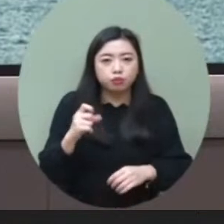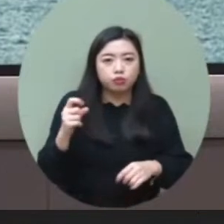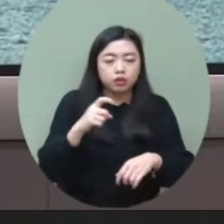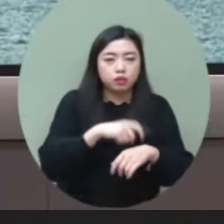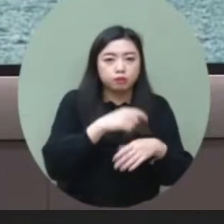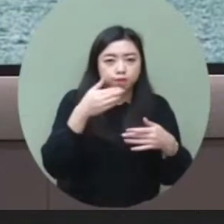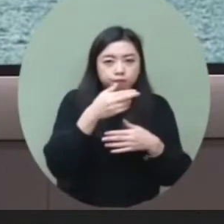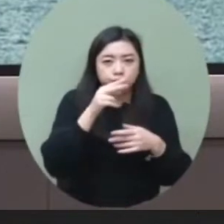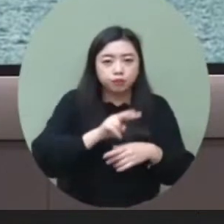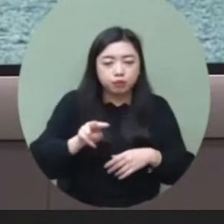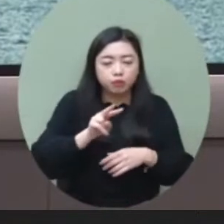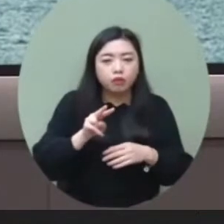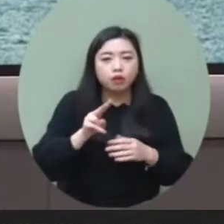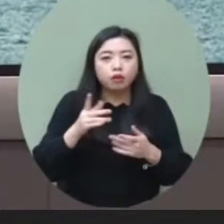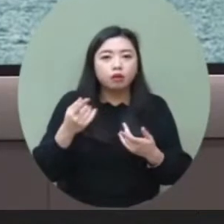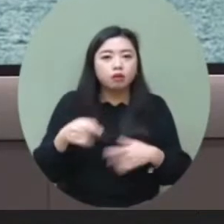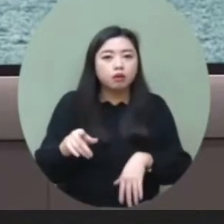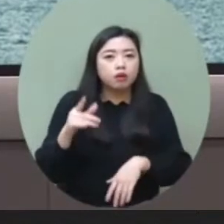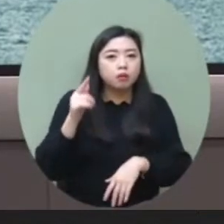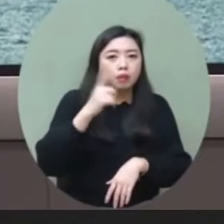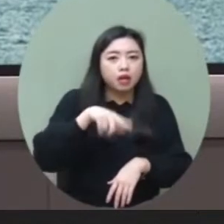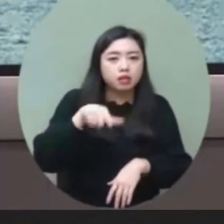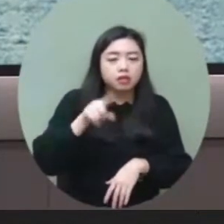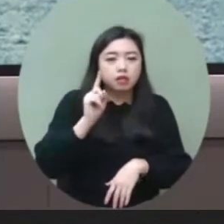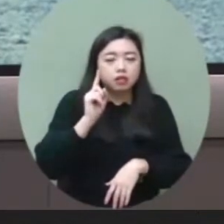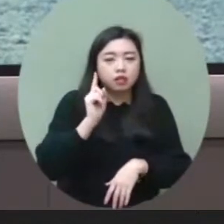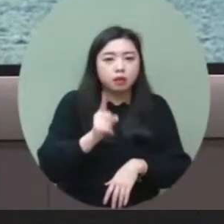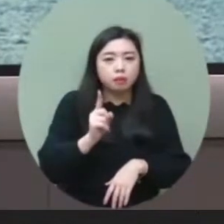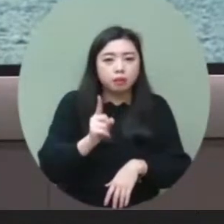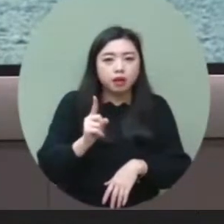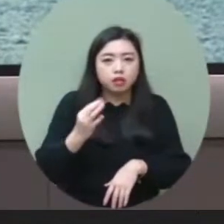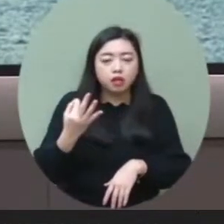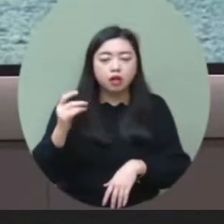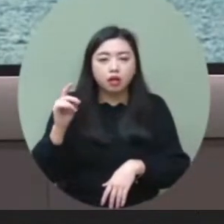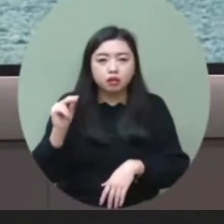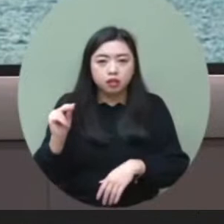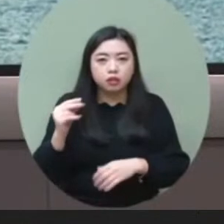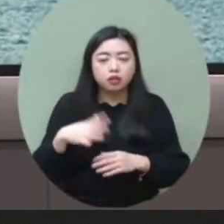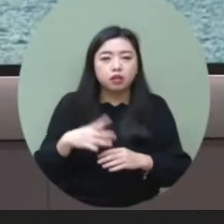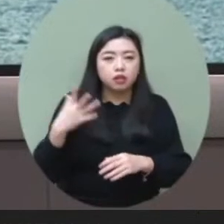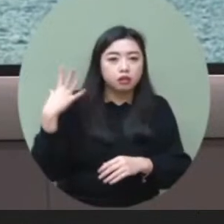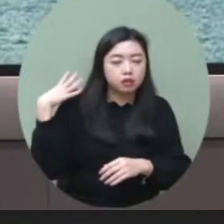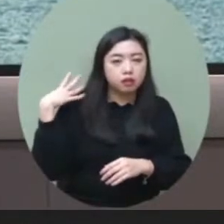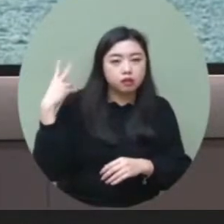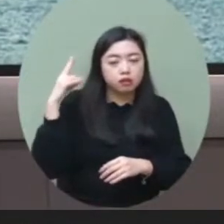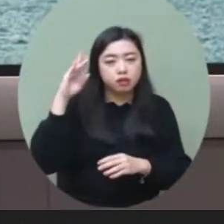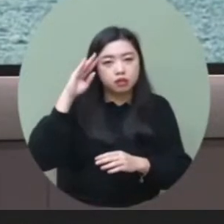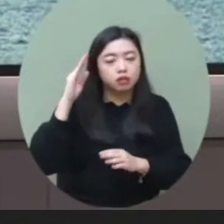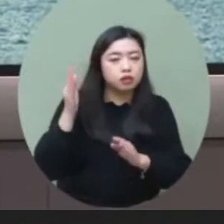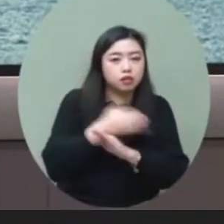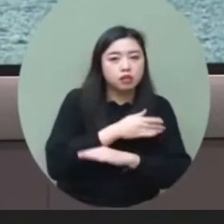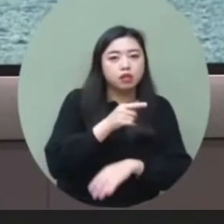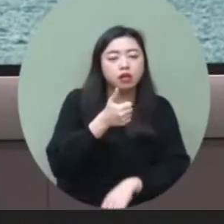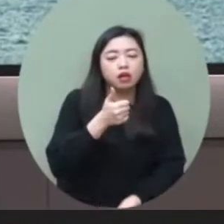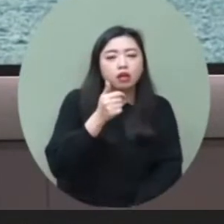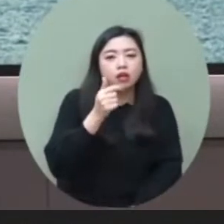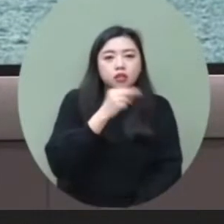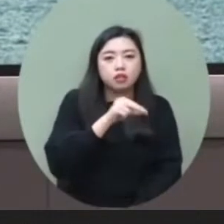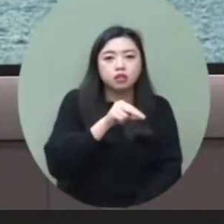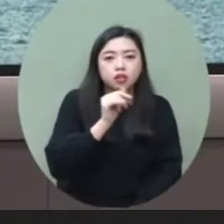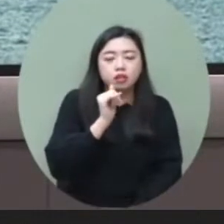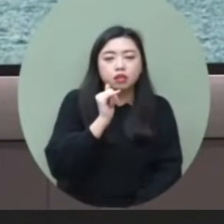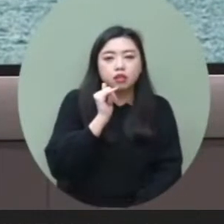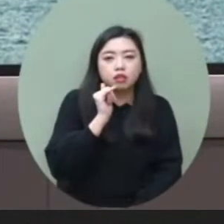9,369 preliminary positive cases. 2 days ago at the same time, the figure was 8,137. 2 days ago, it